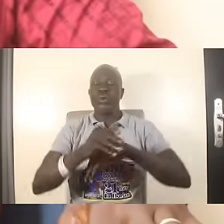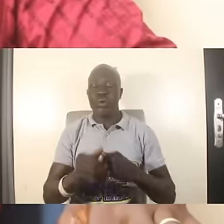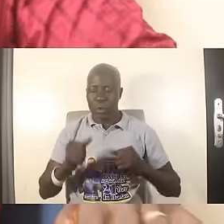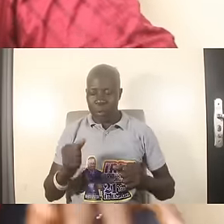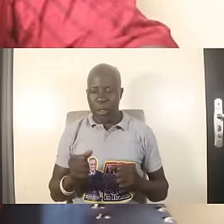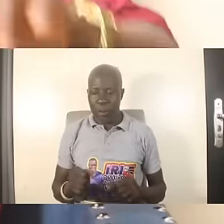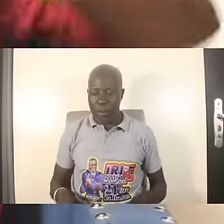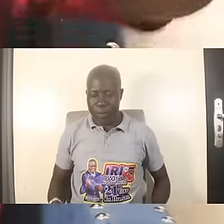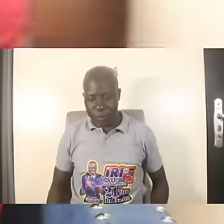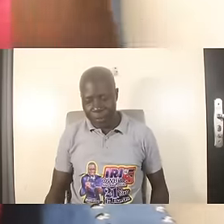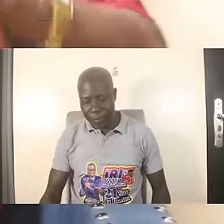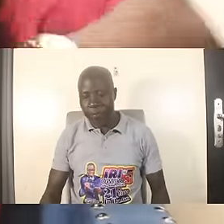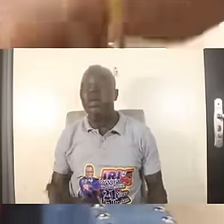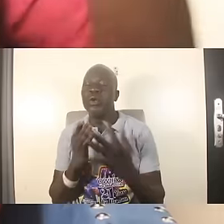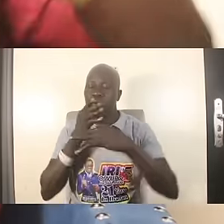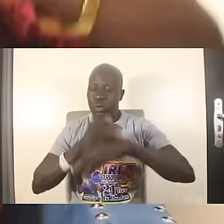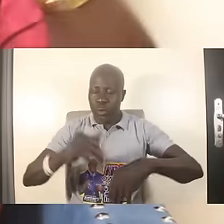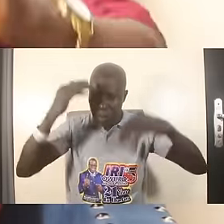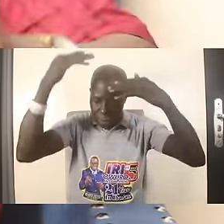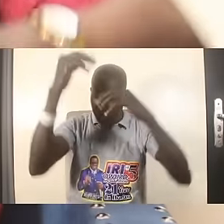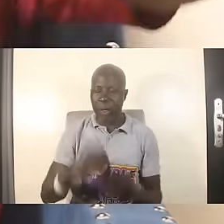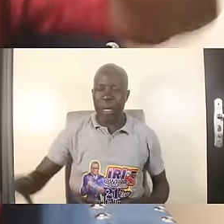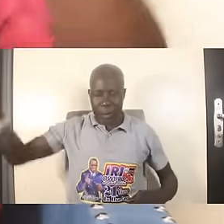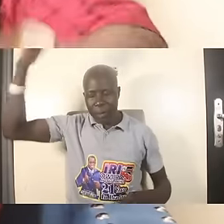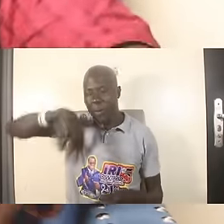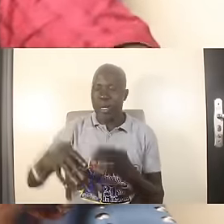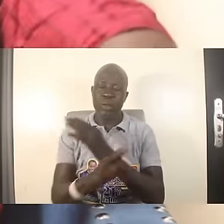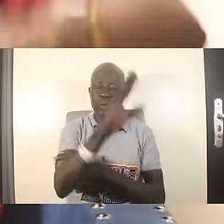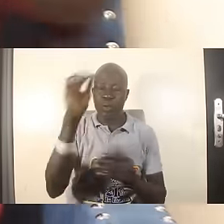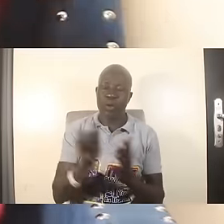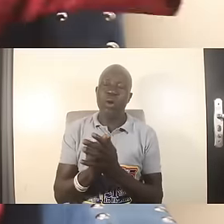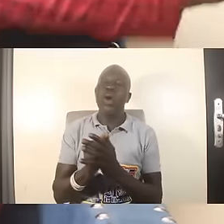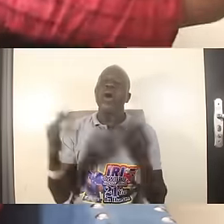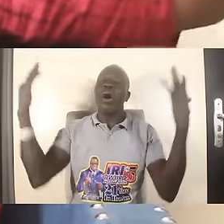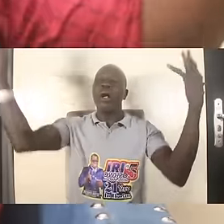Yes. I was someone, sis, Dudu. Nepai, Monday, what you do? I was someone.